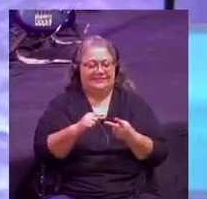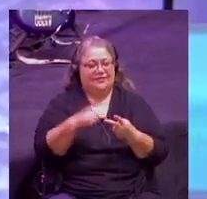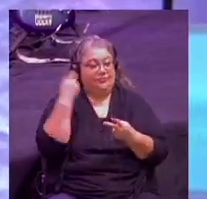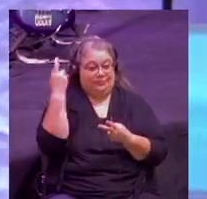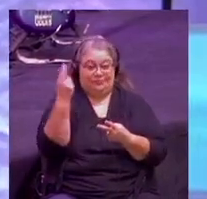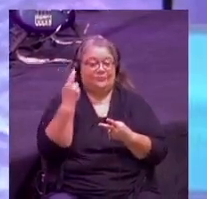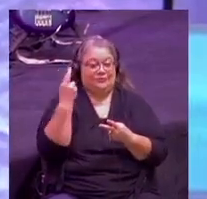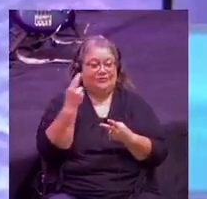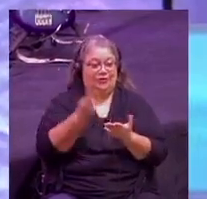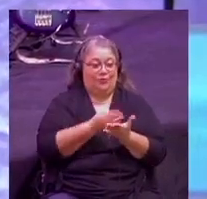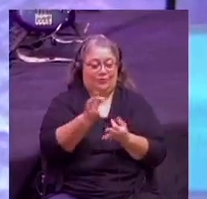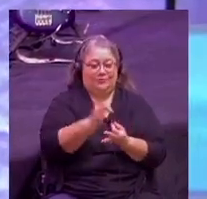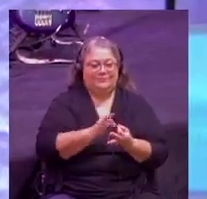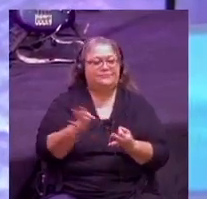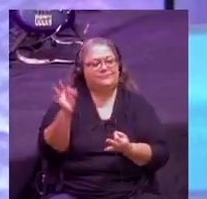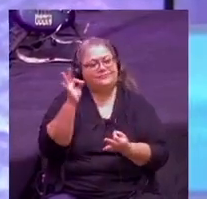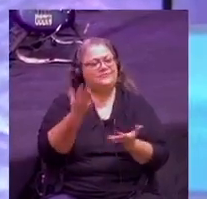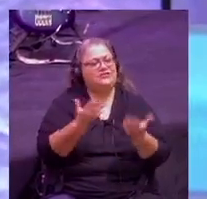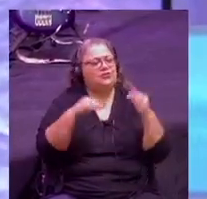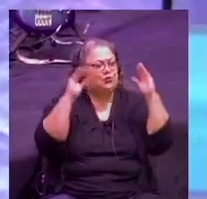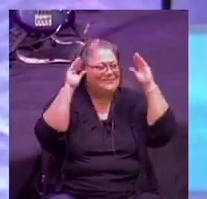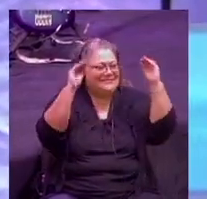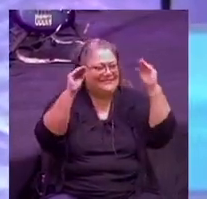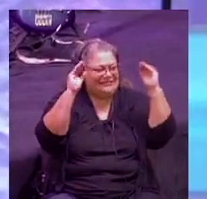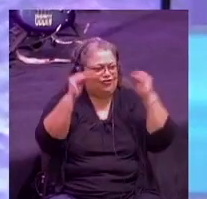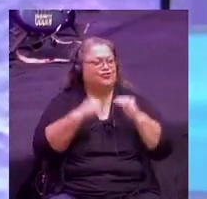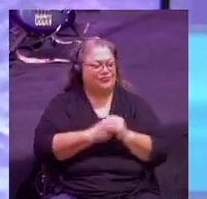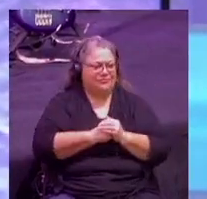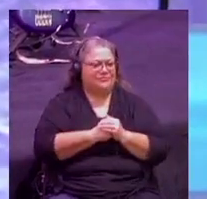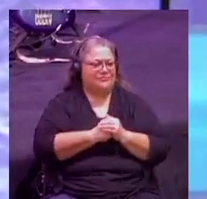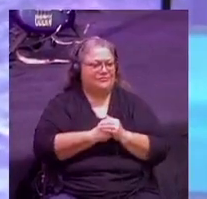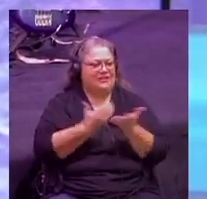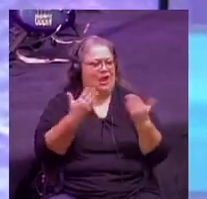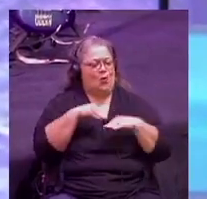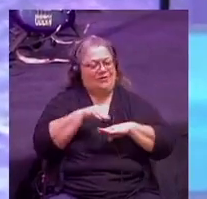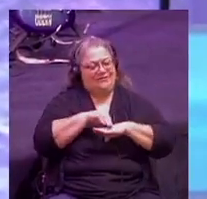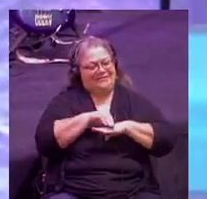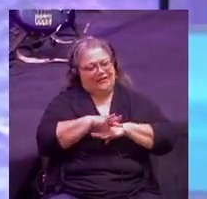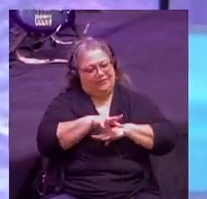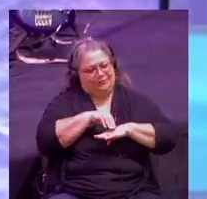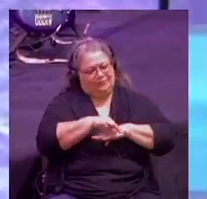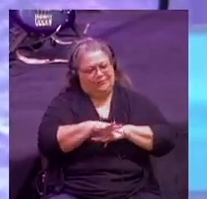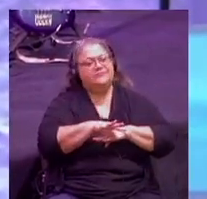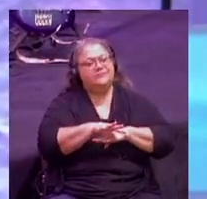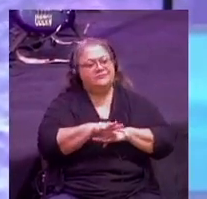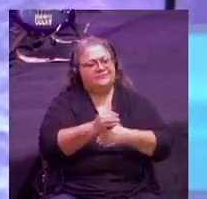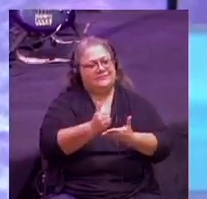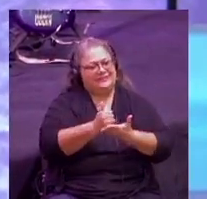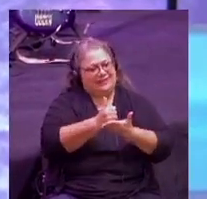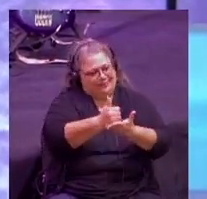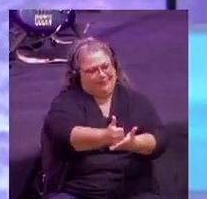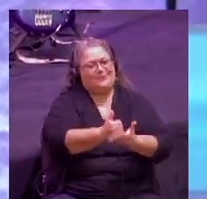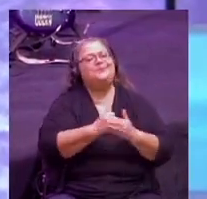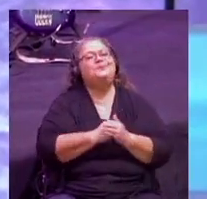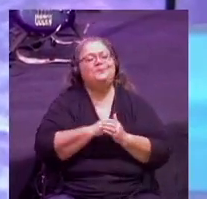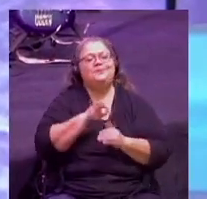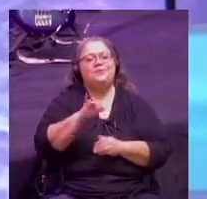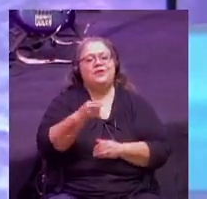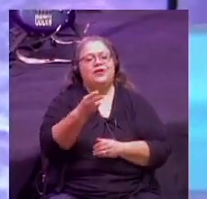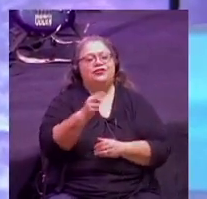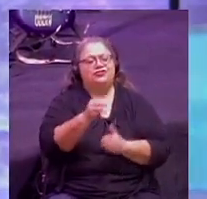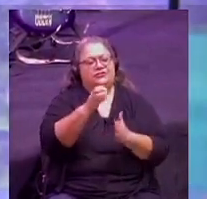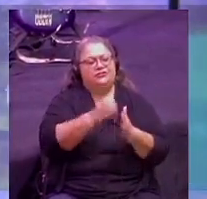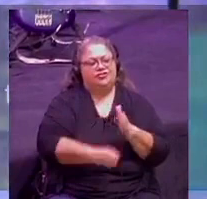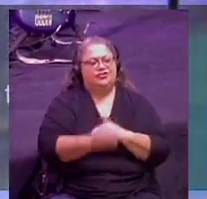Spirit, He wants to teach. He wants to counsel us, and He wants to help us. John chapter 14,